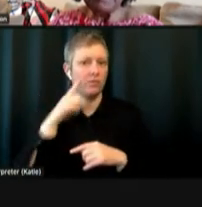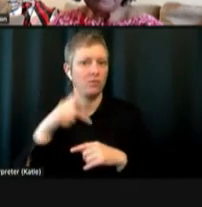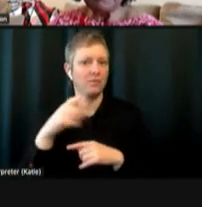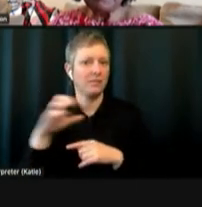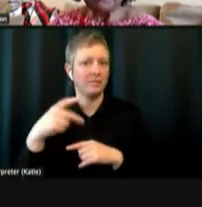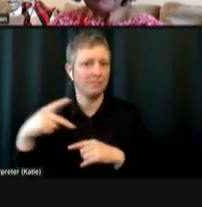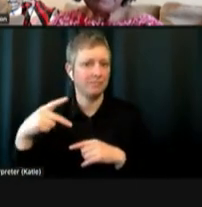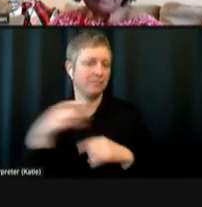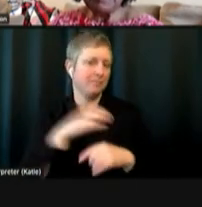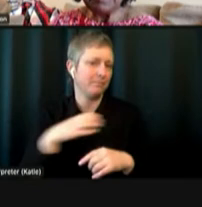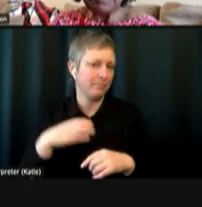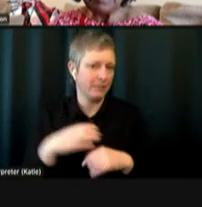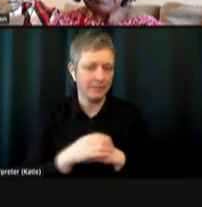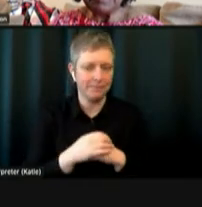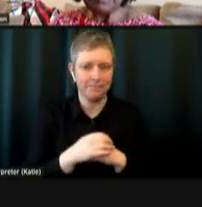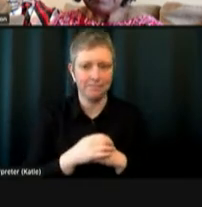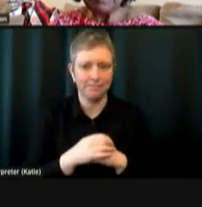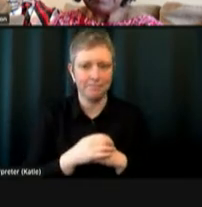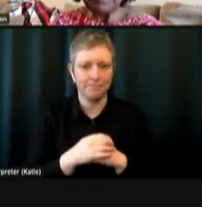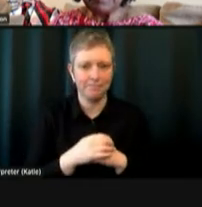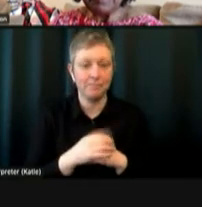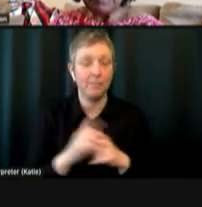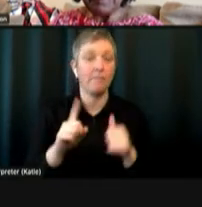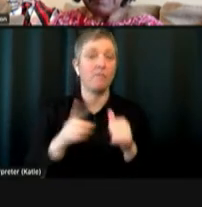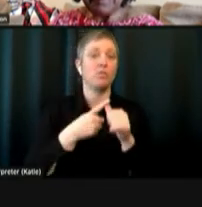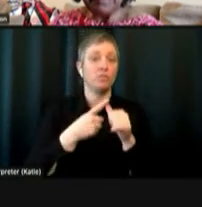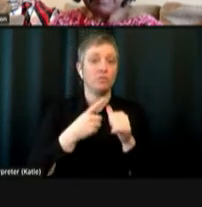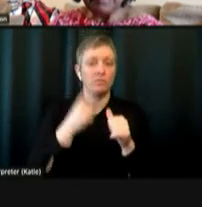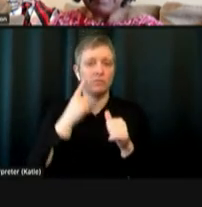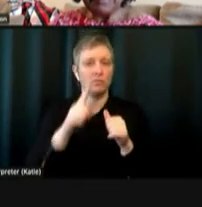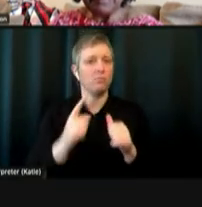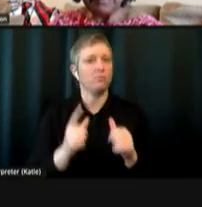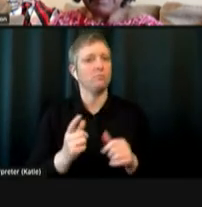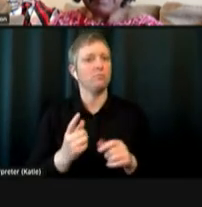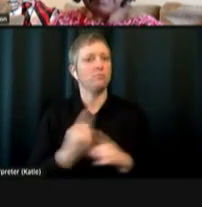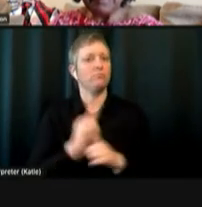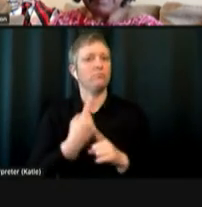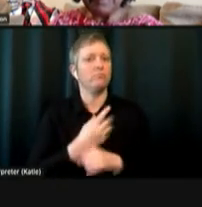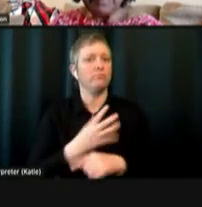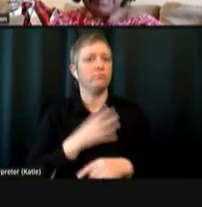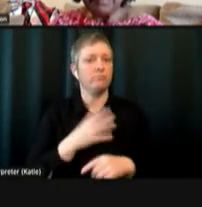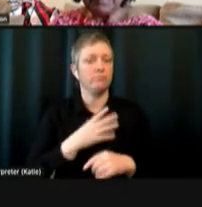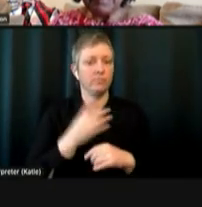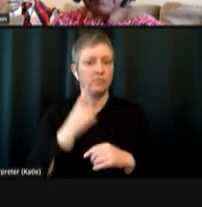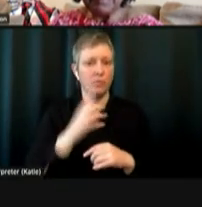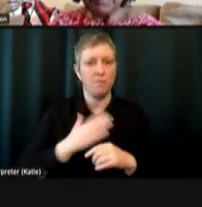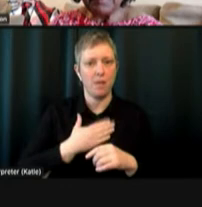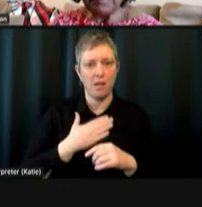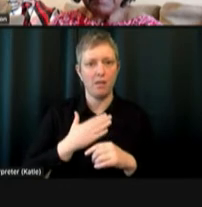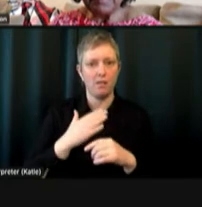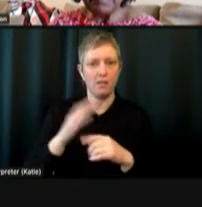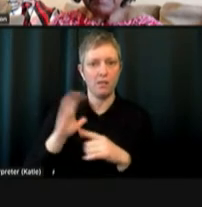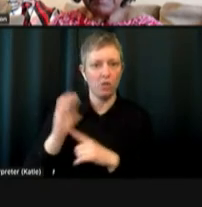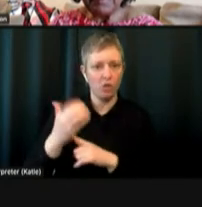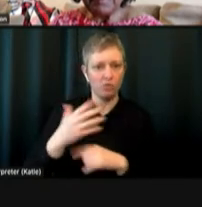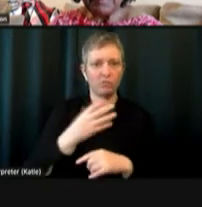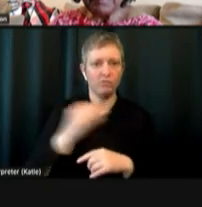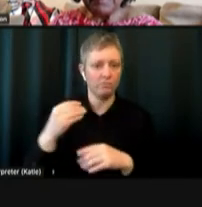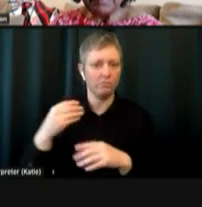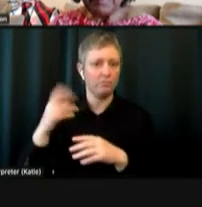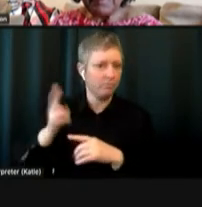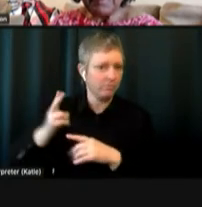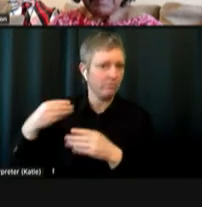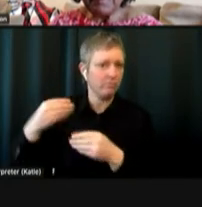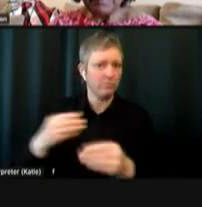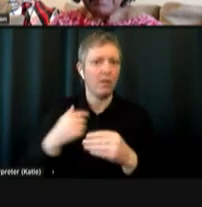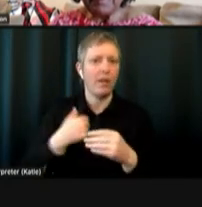want to first, out of proper protocol of my culture, as well as my clergy, I acknowledge my